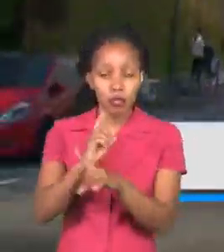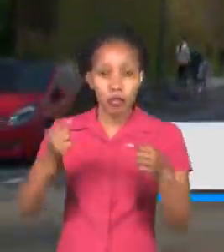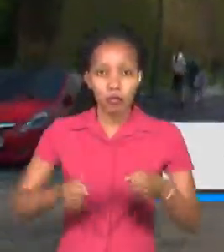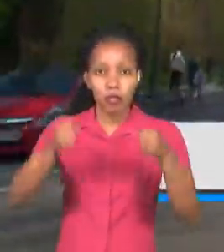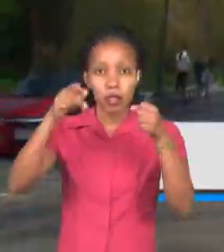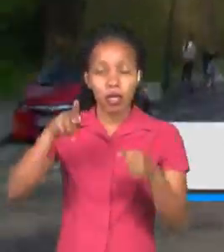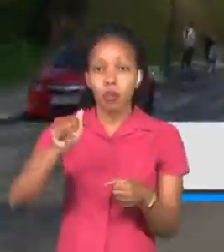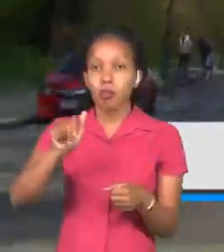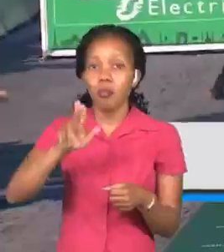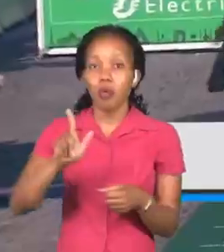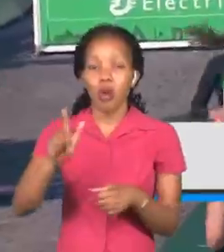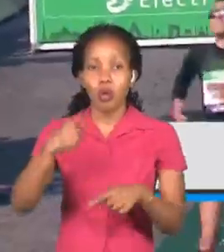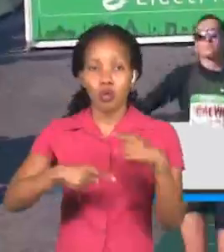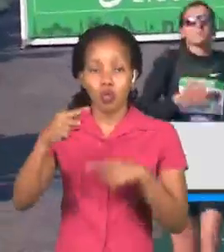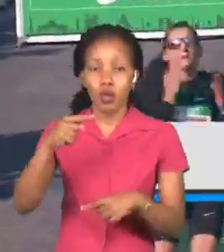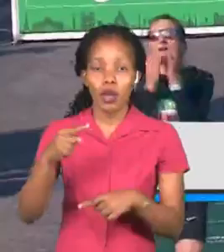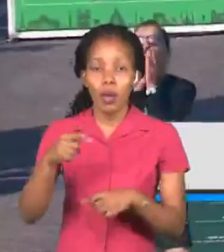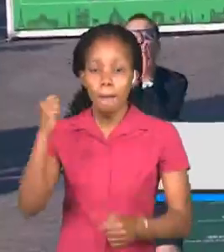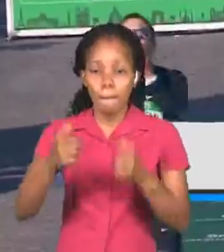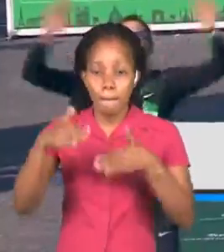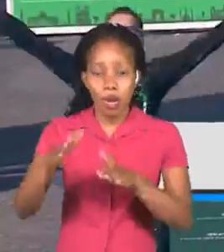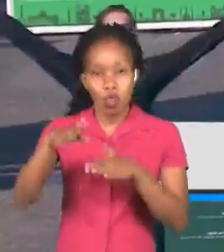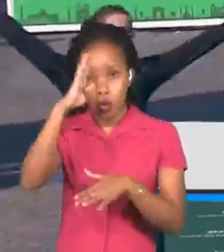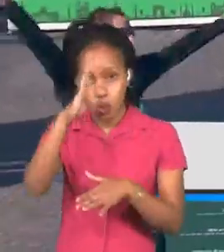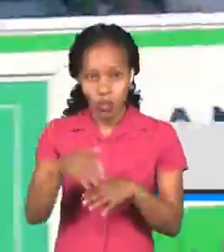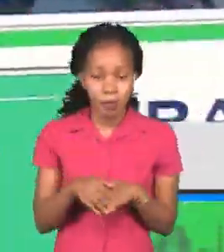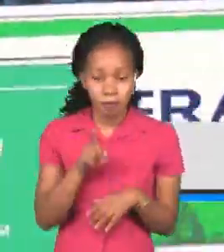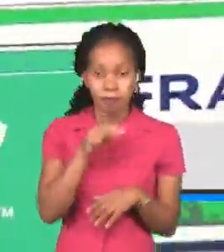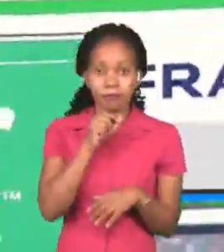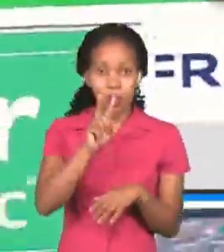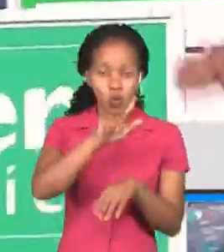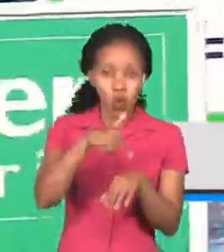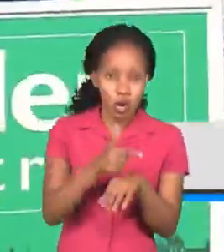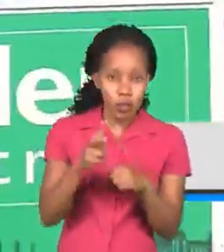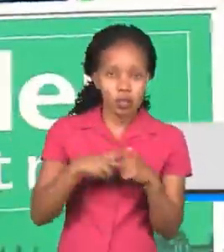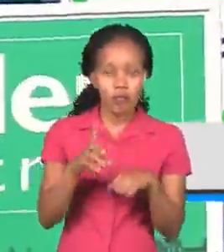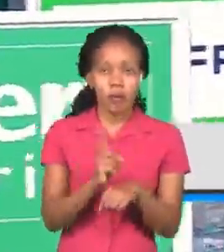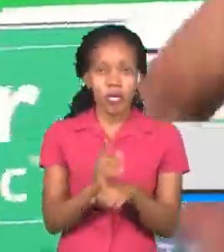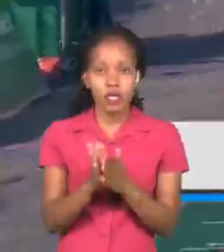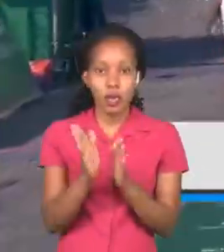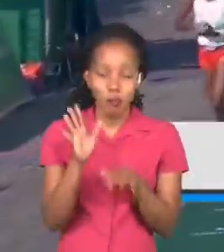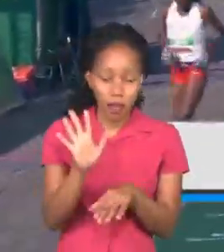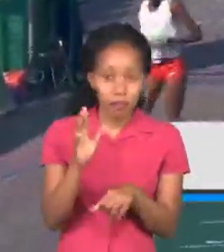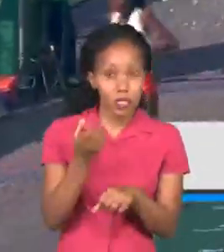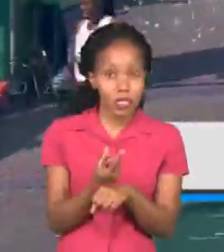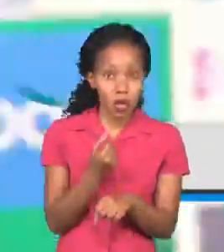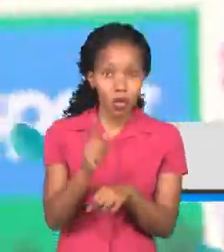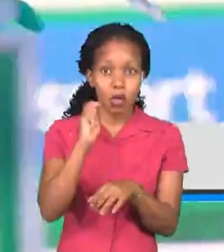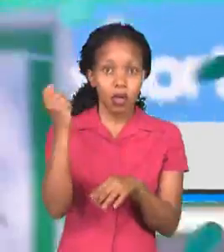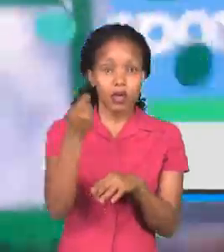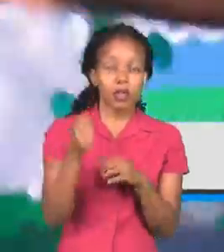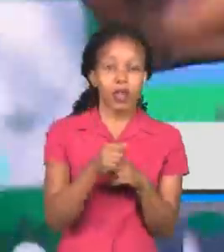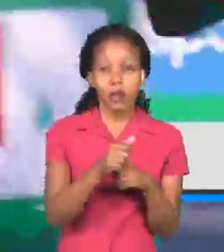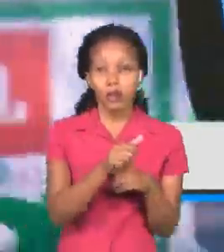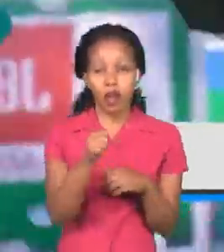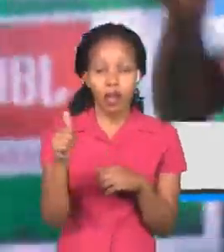Paul Lonyangata to win the Paris Marathon on Sunday. Milo clocked 2 hours, 7 minutes and 5 seconds, with Kenyan rival